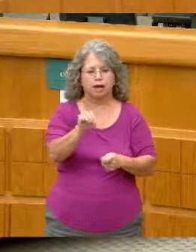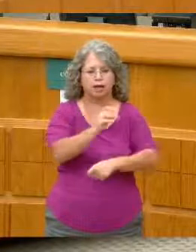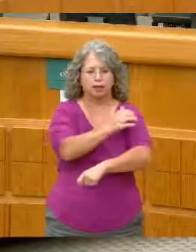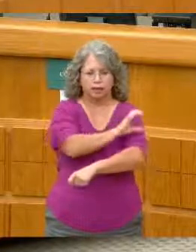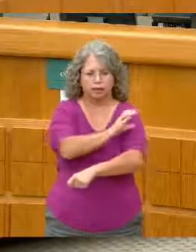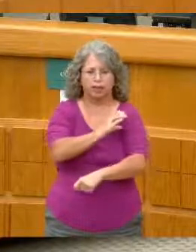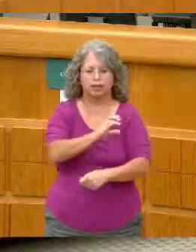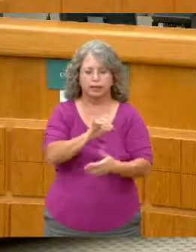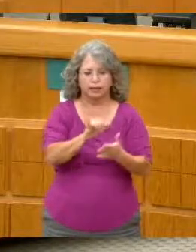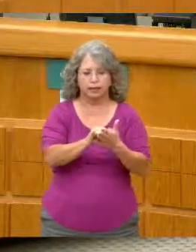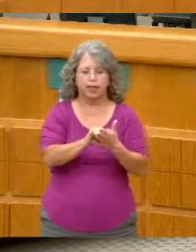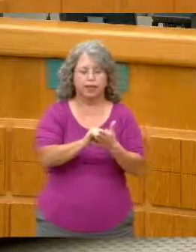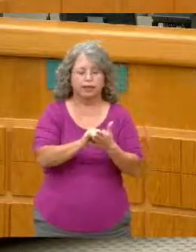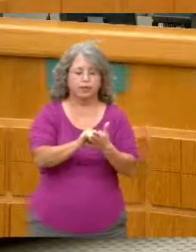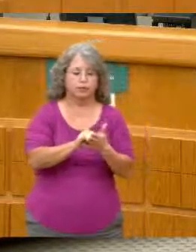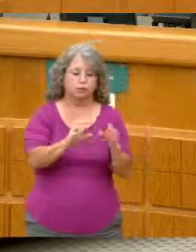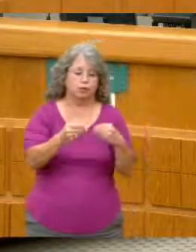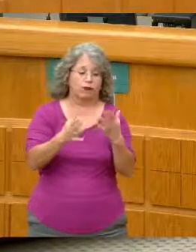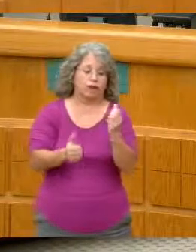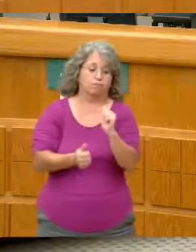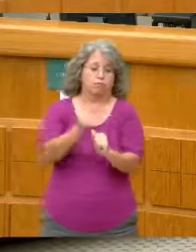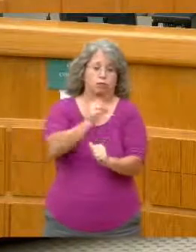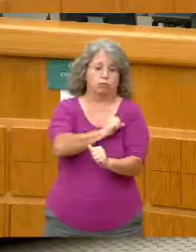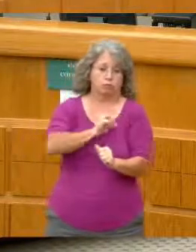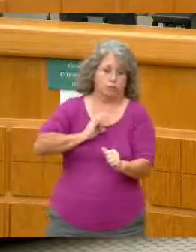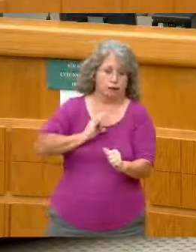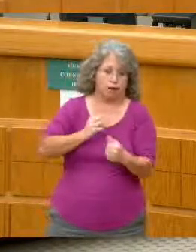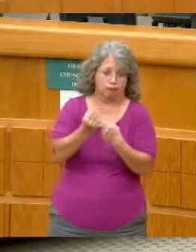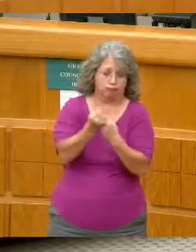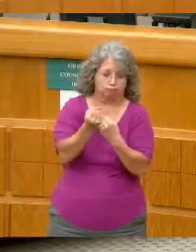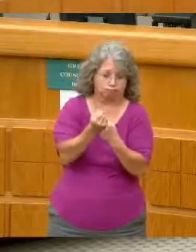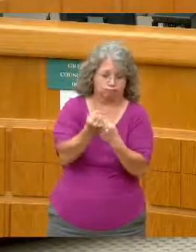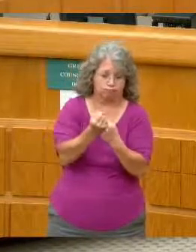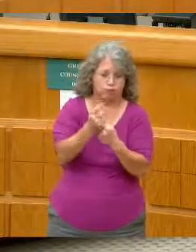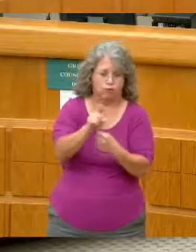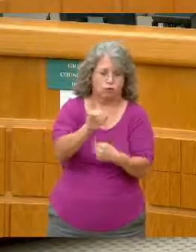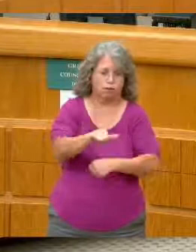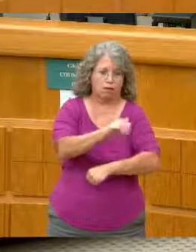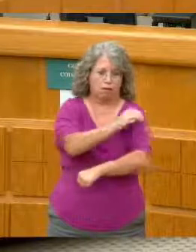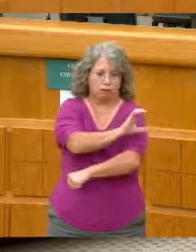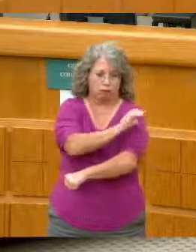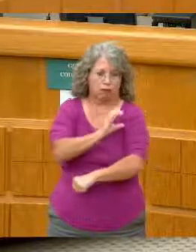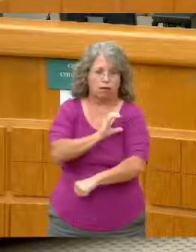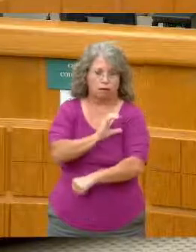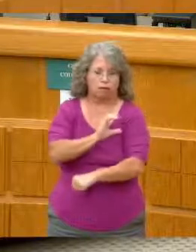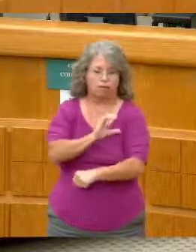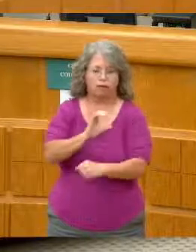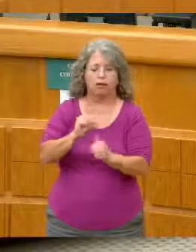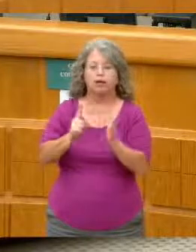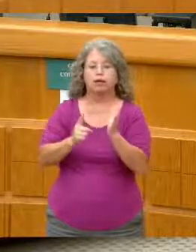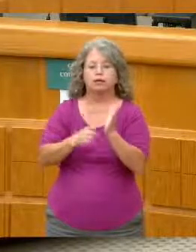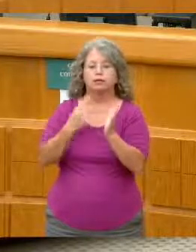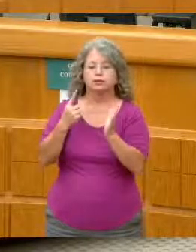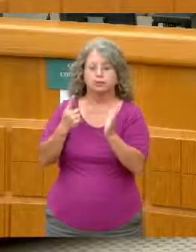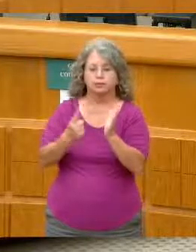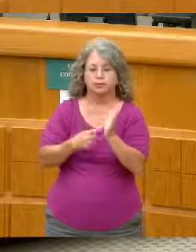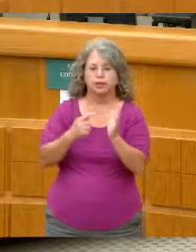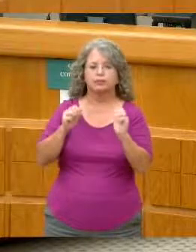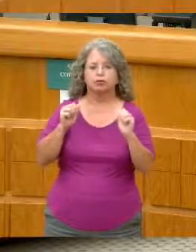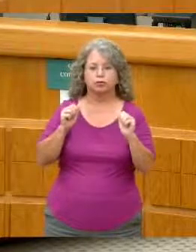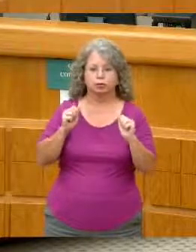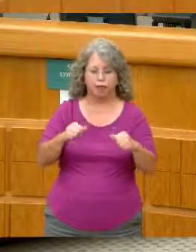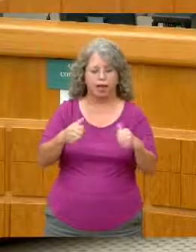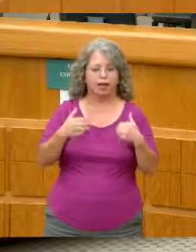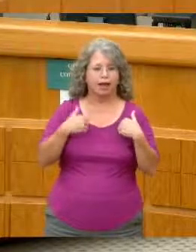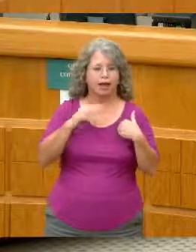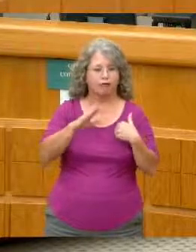who really is the backbone of the medical personnel behind the COVID clinic. And again,